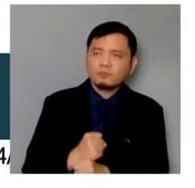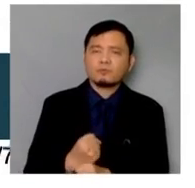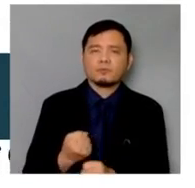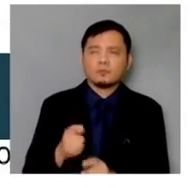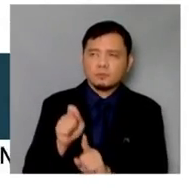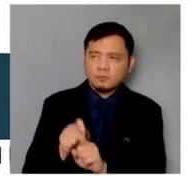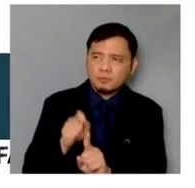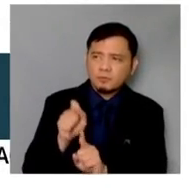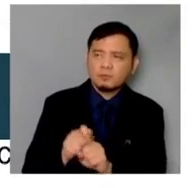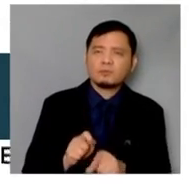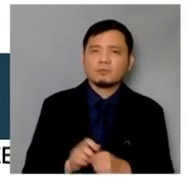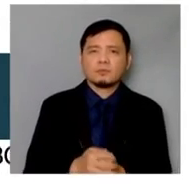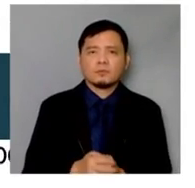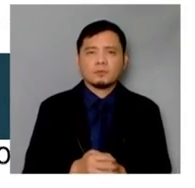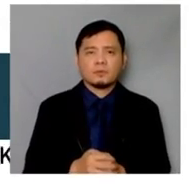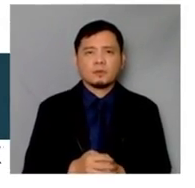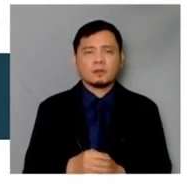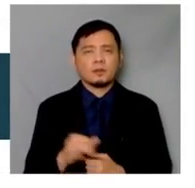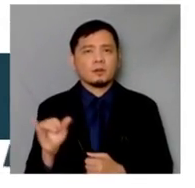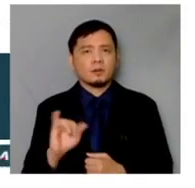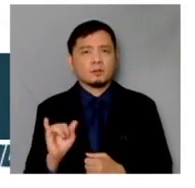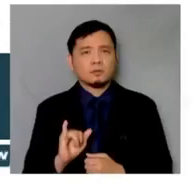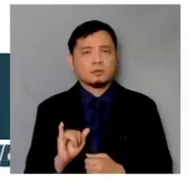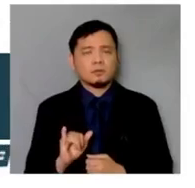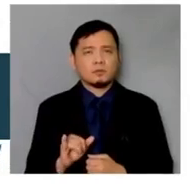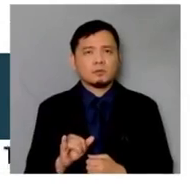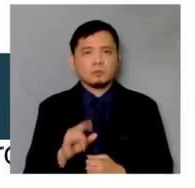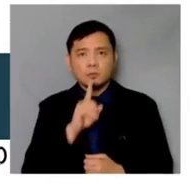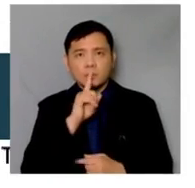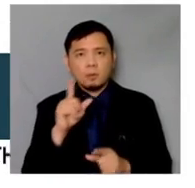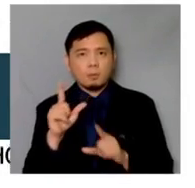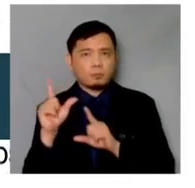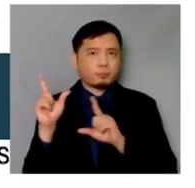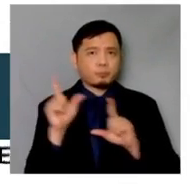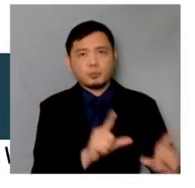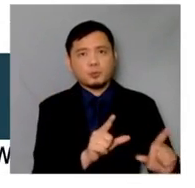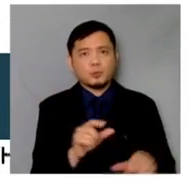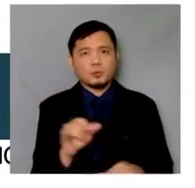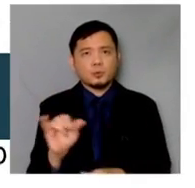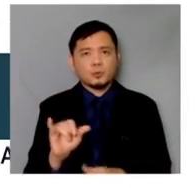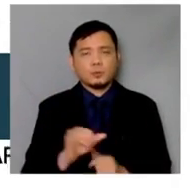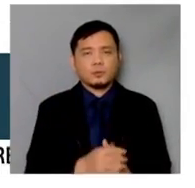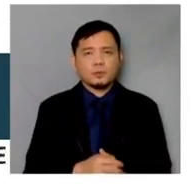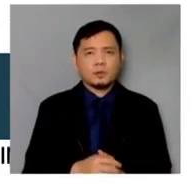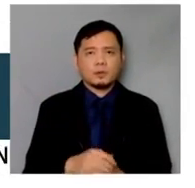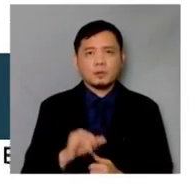that, too, he was co-accused. And so, if I understand correctly,